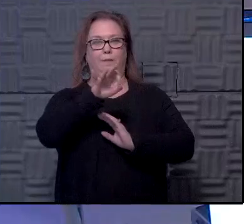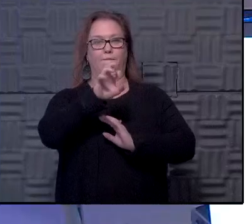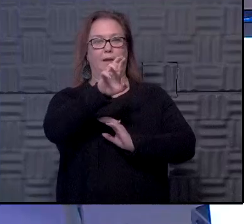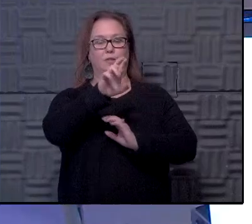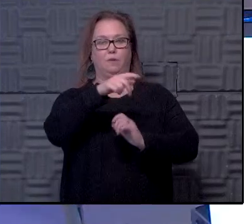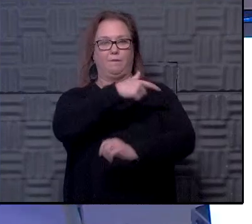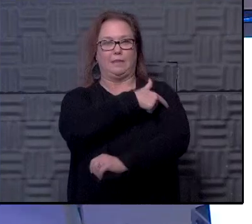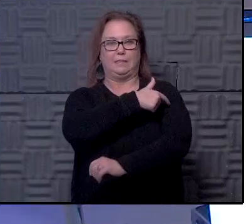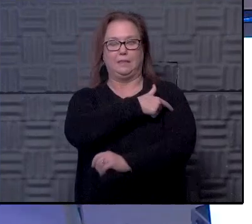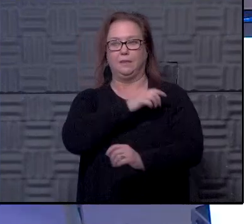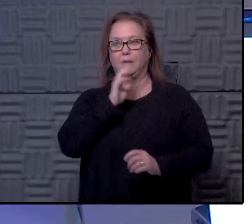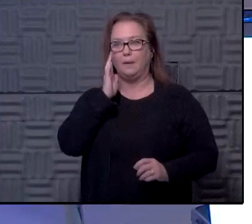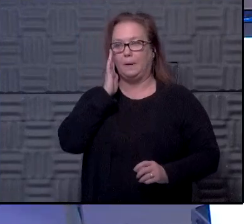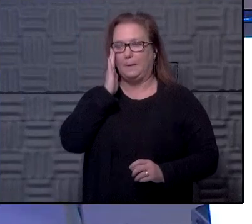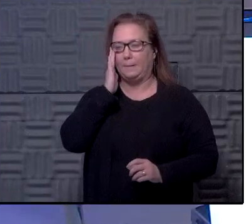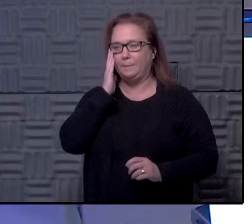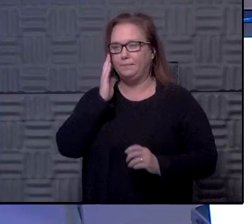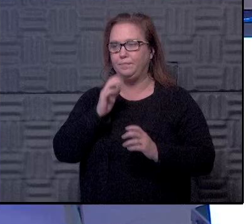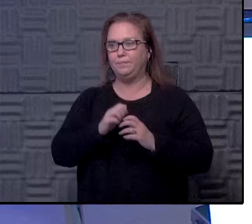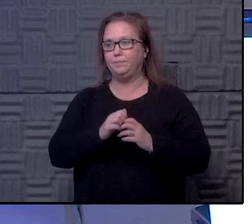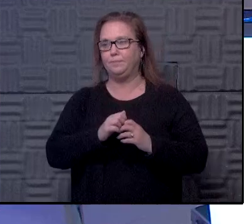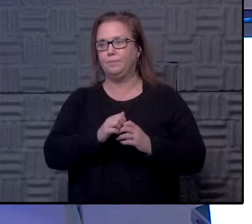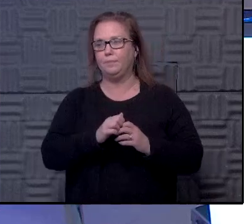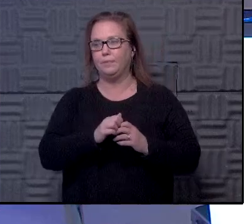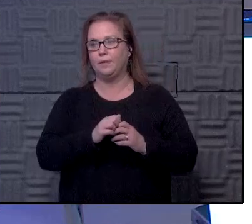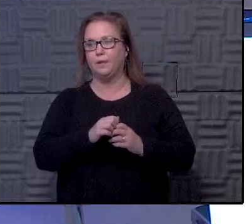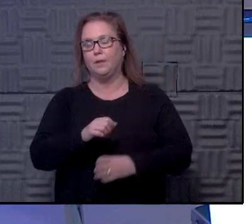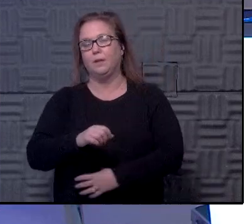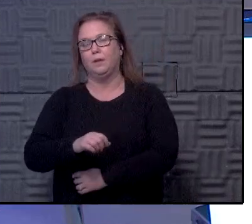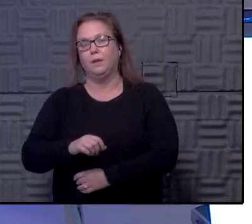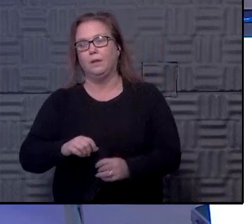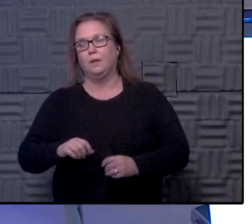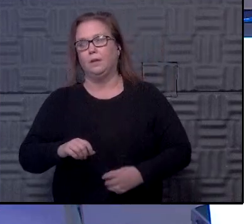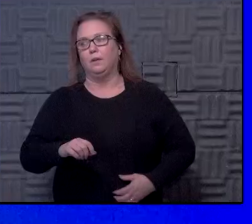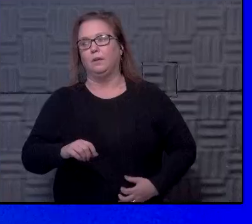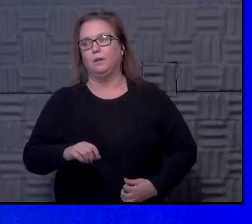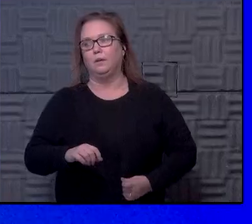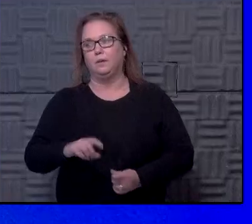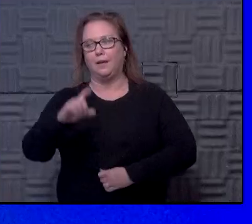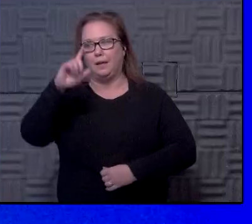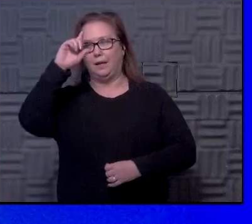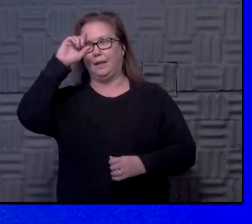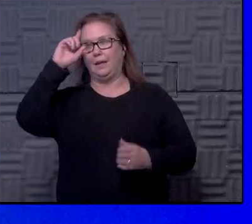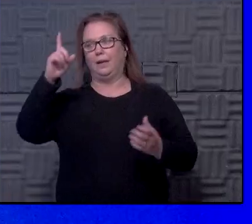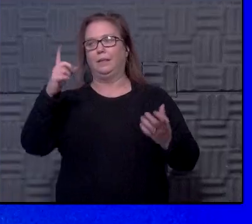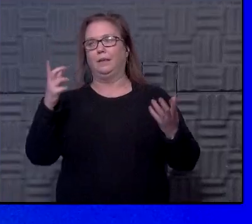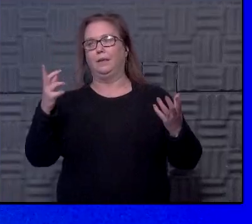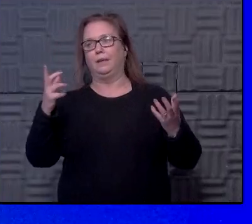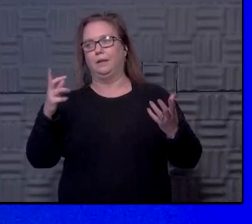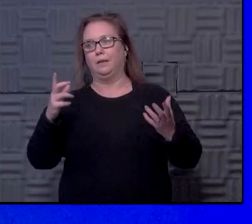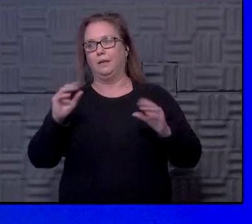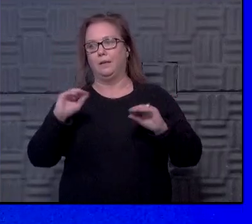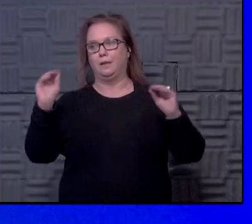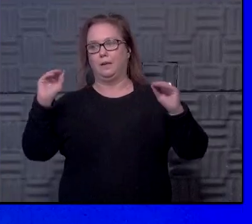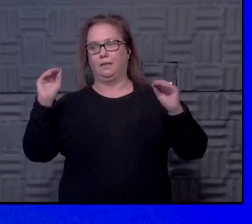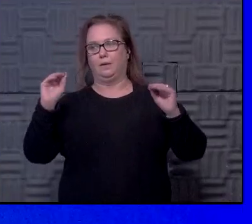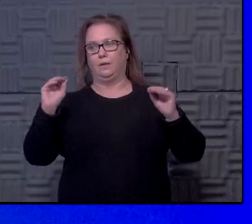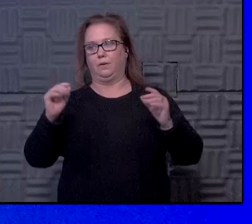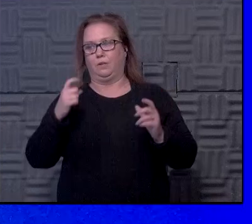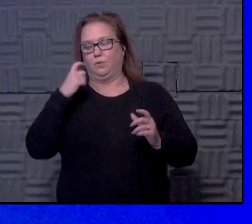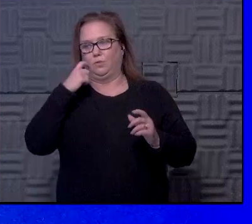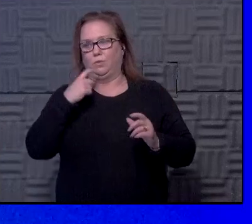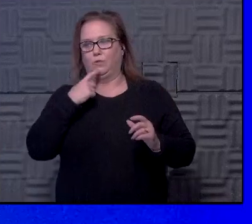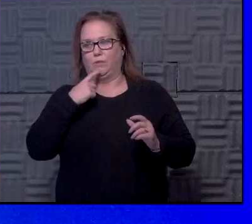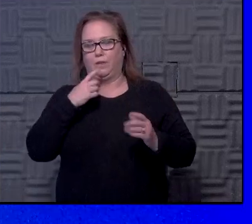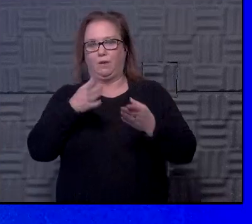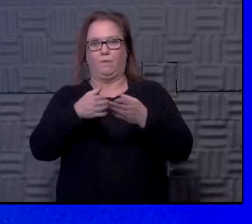So thoughts about those? Yeah, I think it's nothing other than what you had